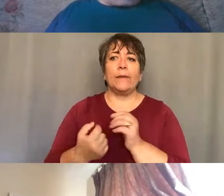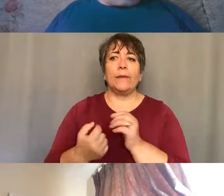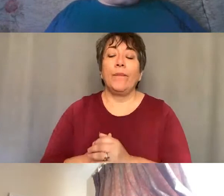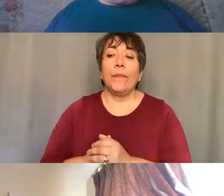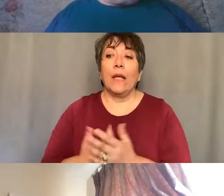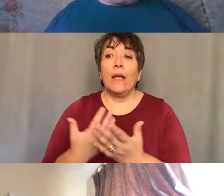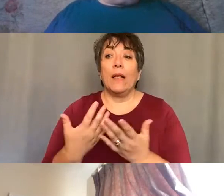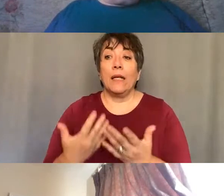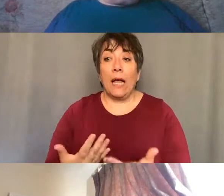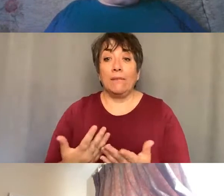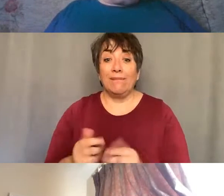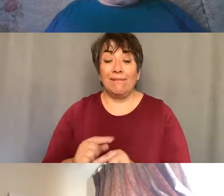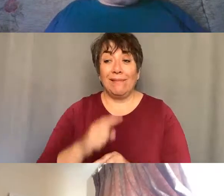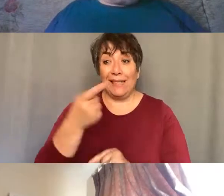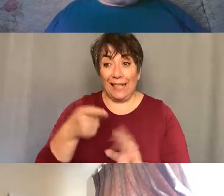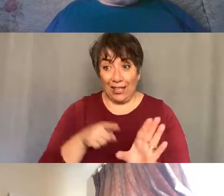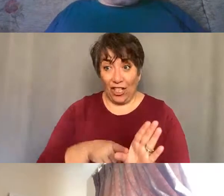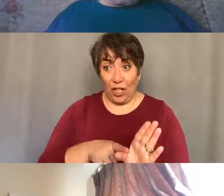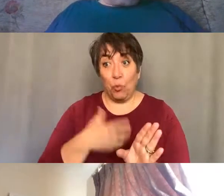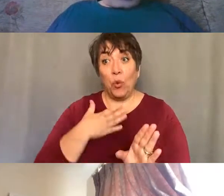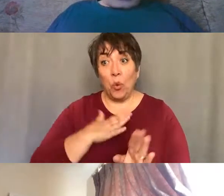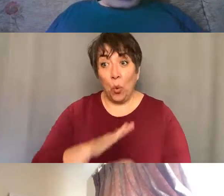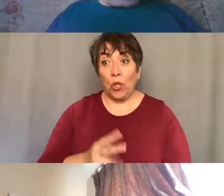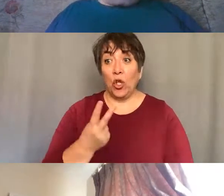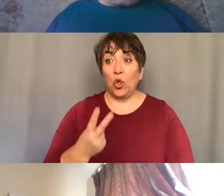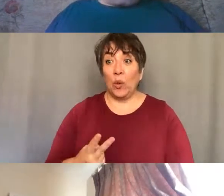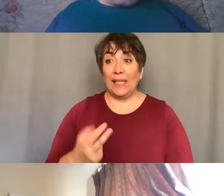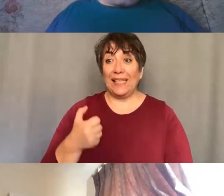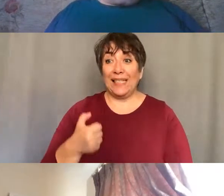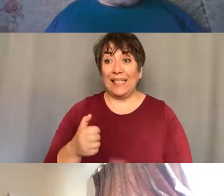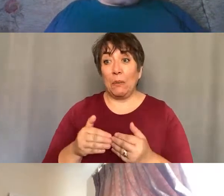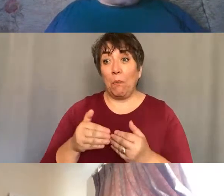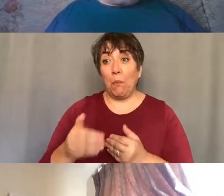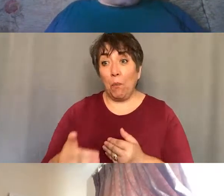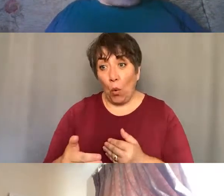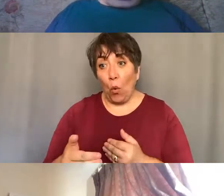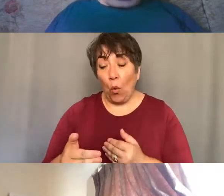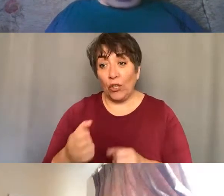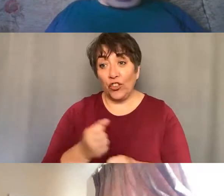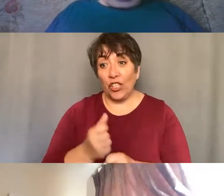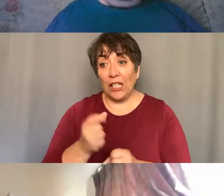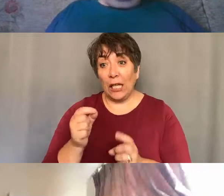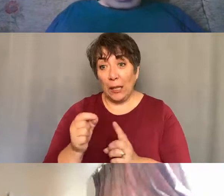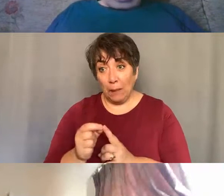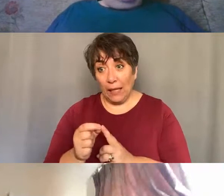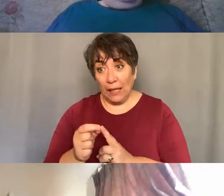onto the medicines order line choose to join, then an estimation of 225,000